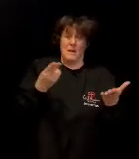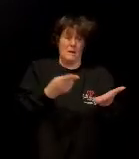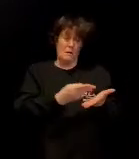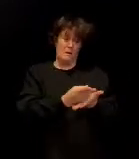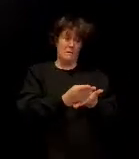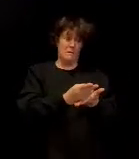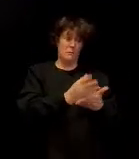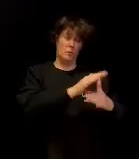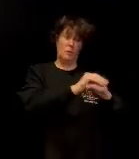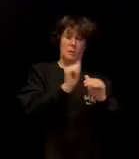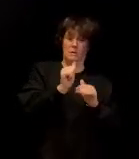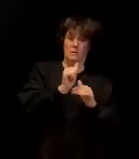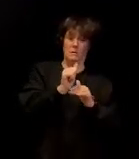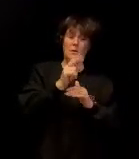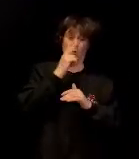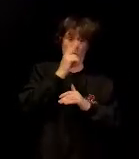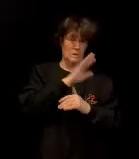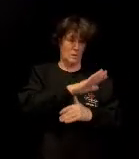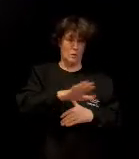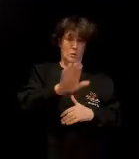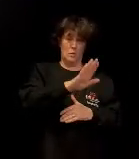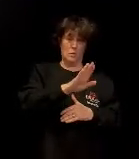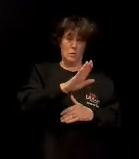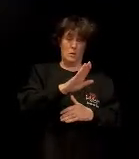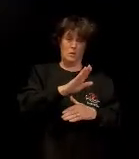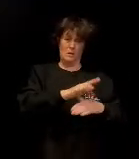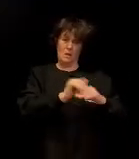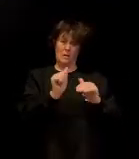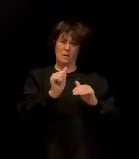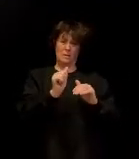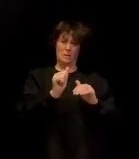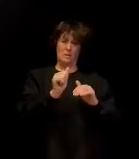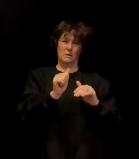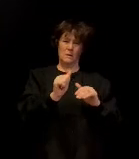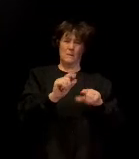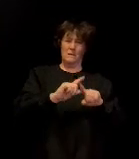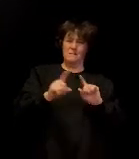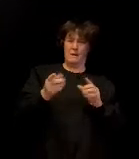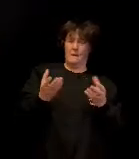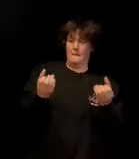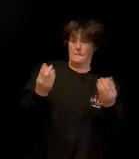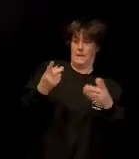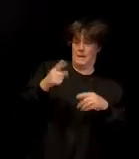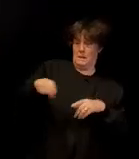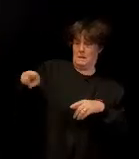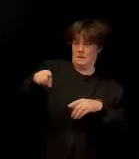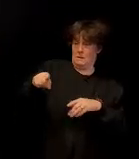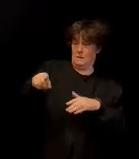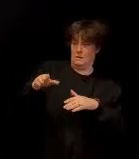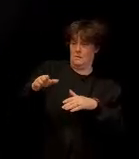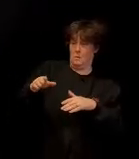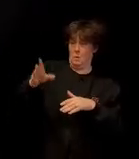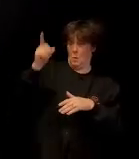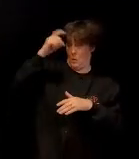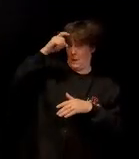Think about that. For ye see your calling, brethren, how that not many of them that were called were wise